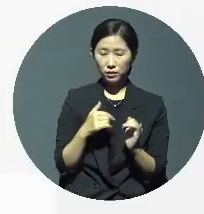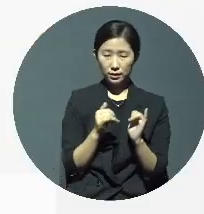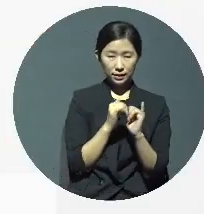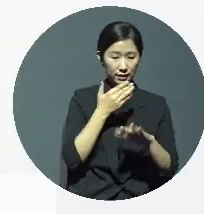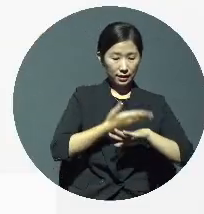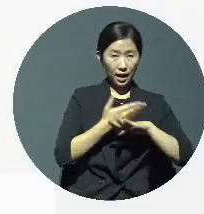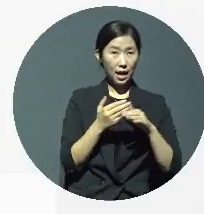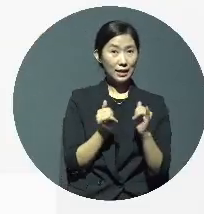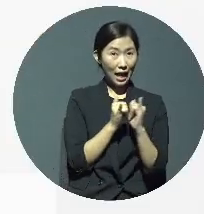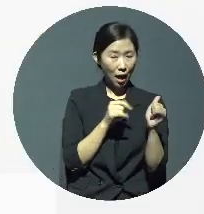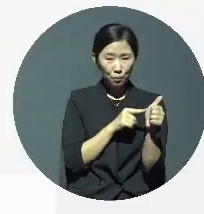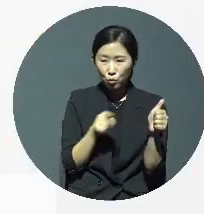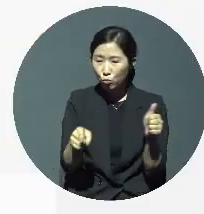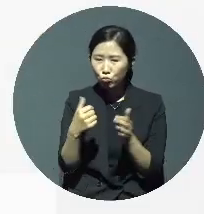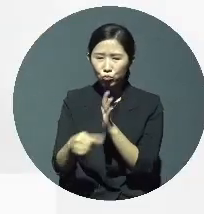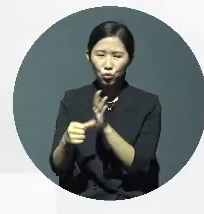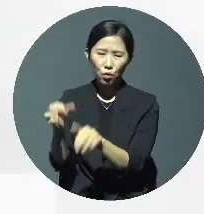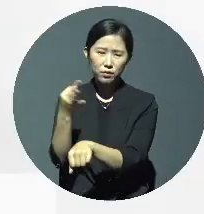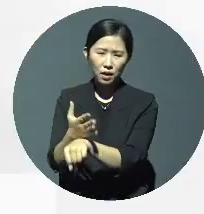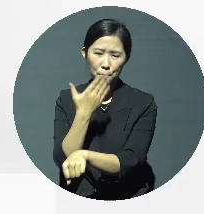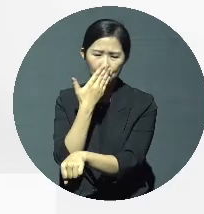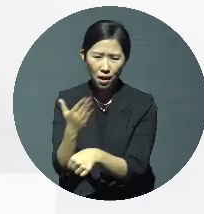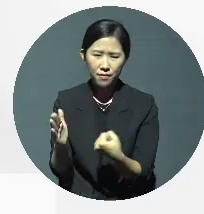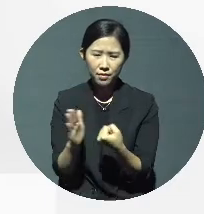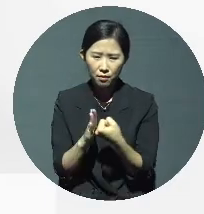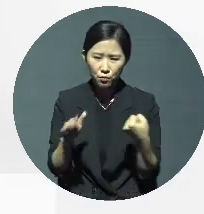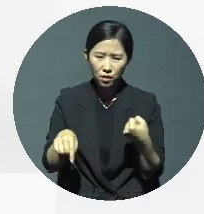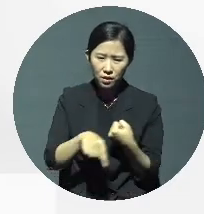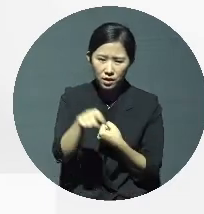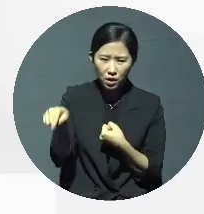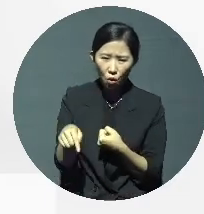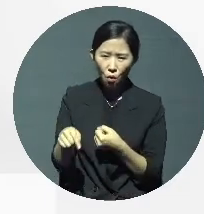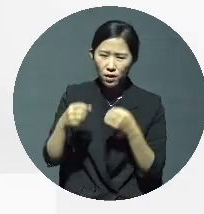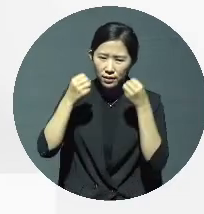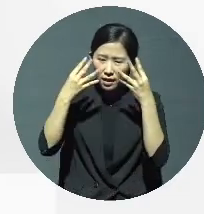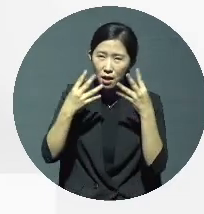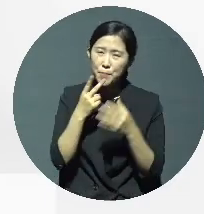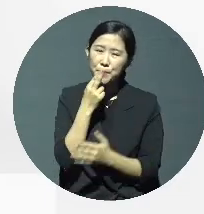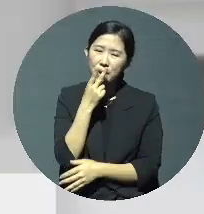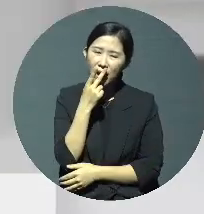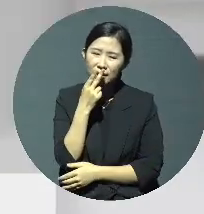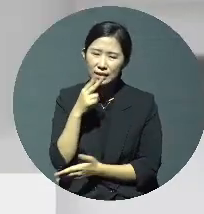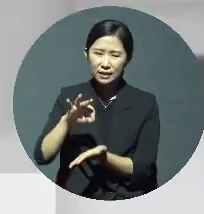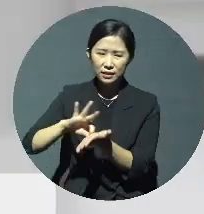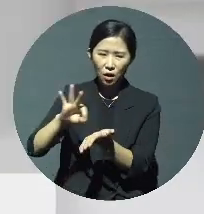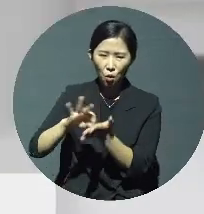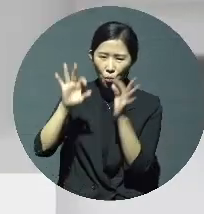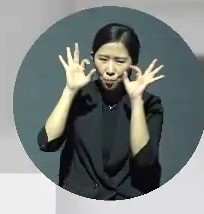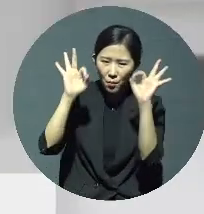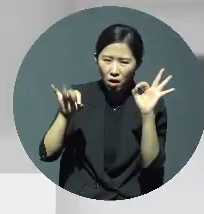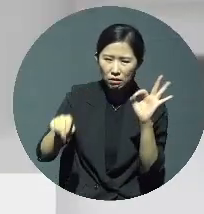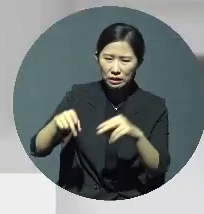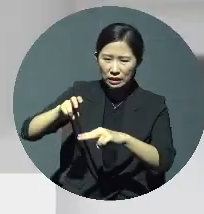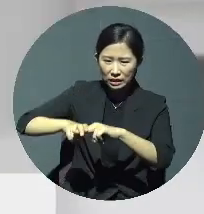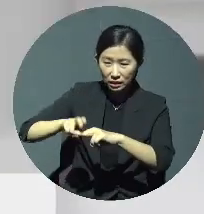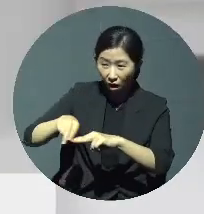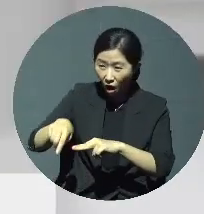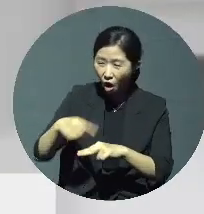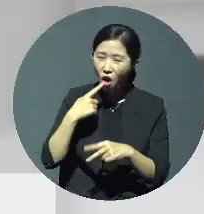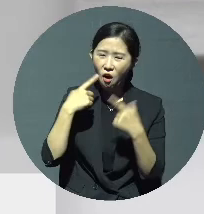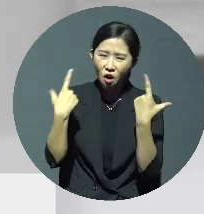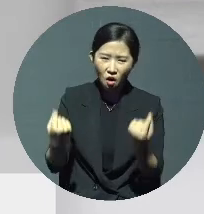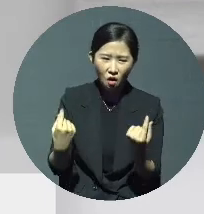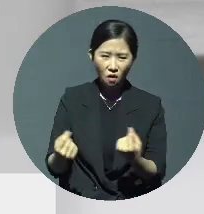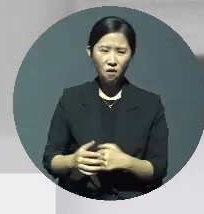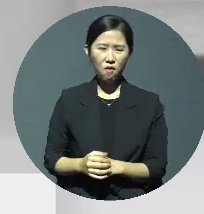Biodegradable plastics or plastics with more natural materials. Again, really like the axle chair,